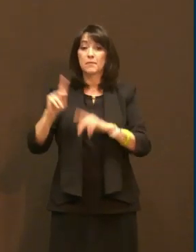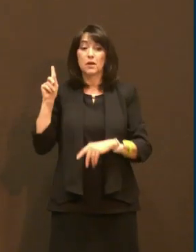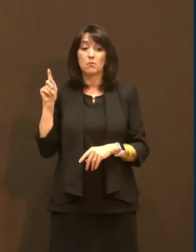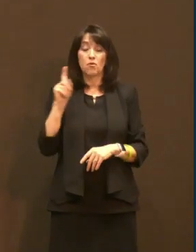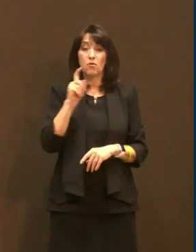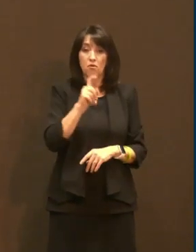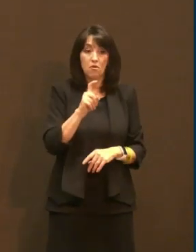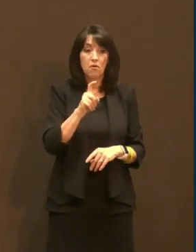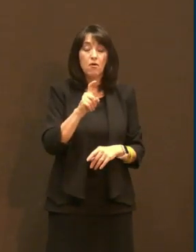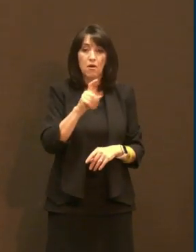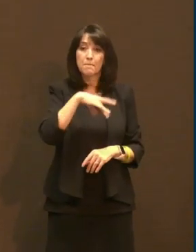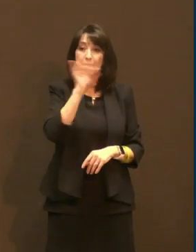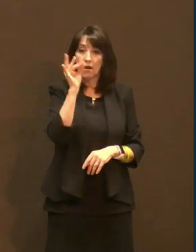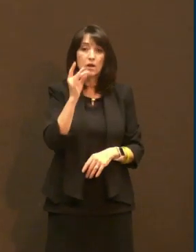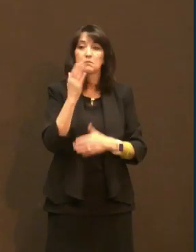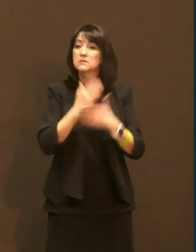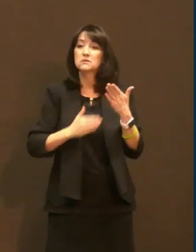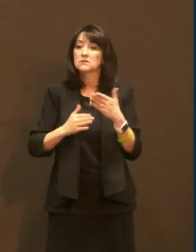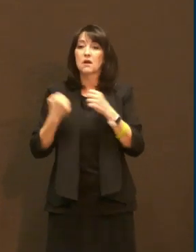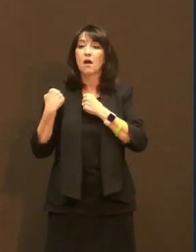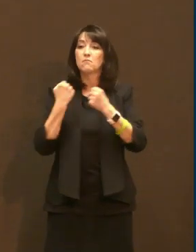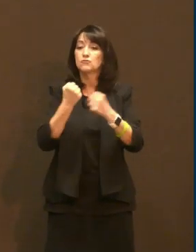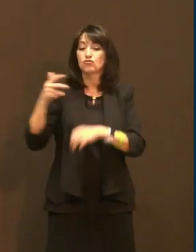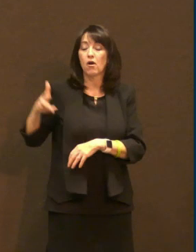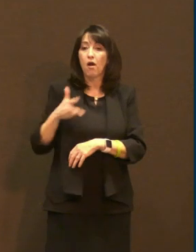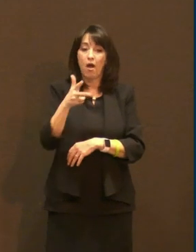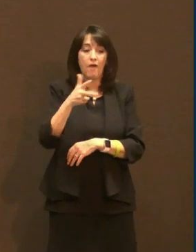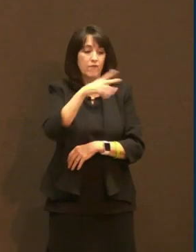really very effective and a good way to,